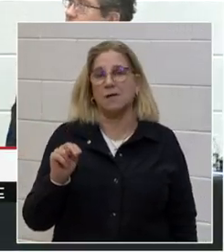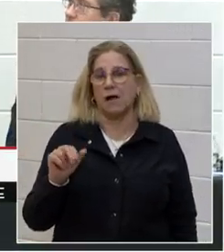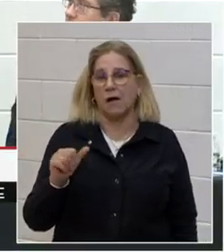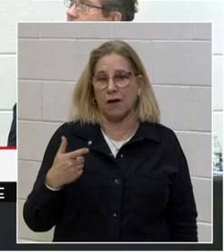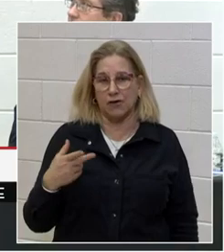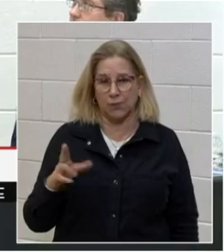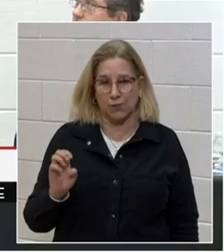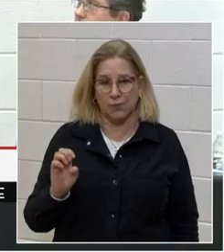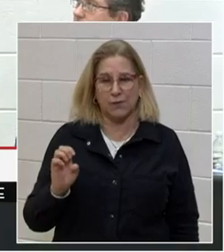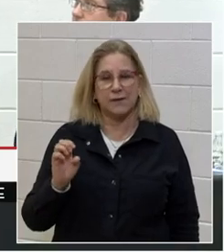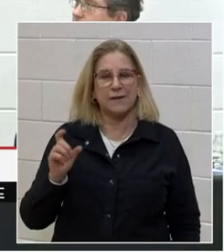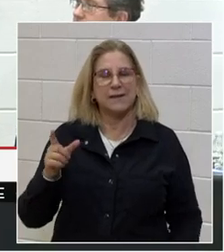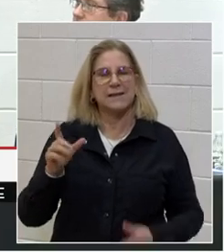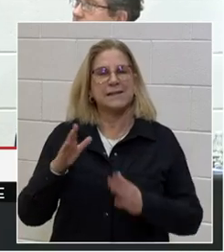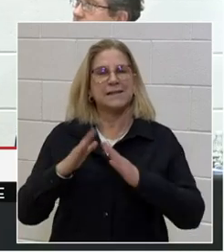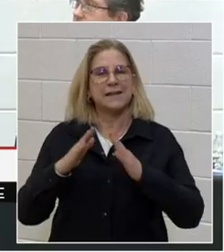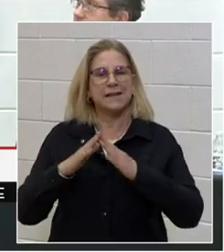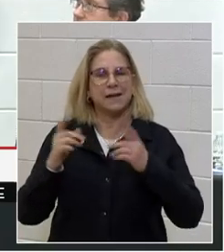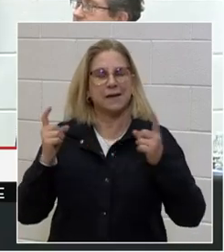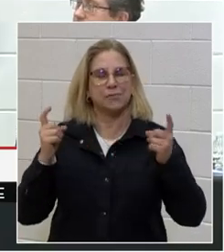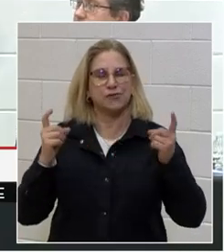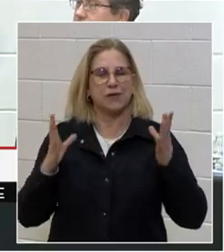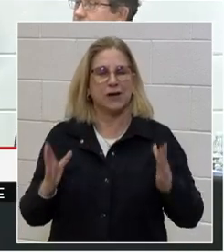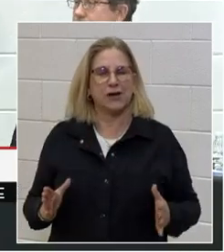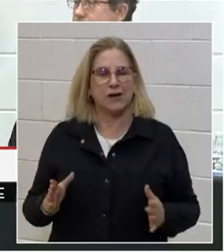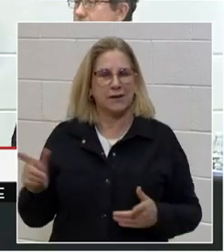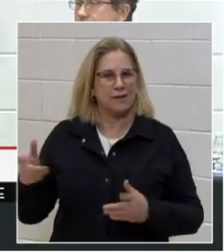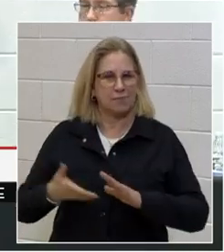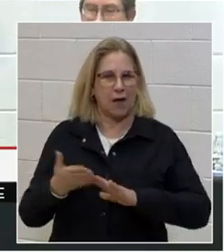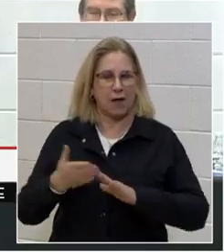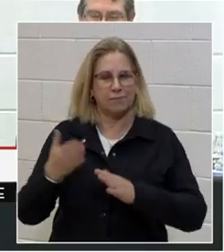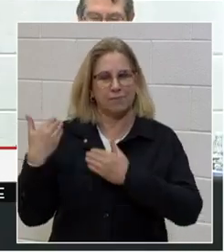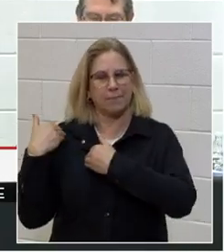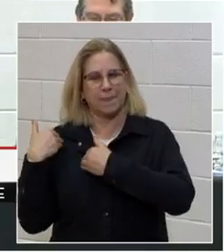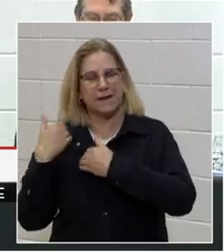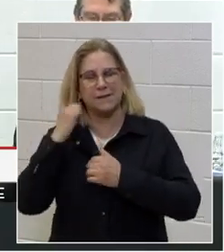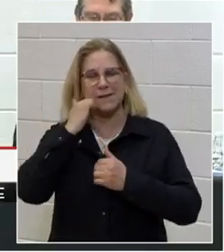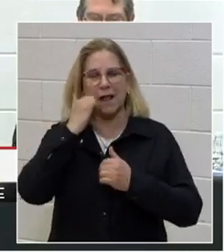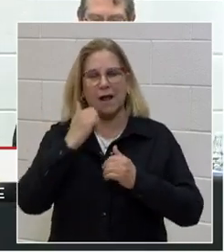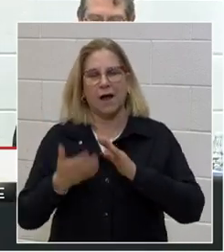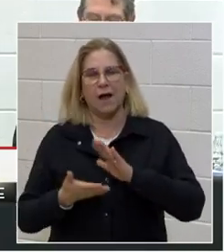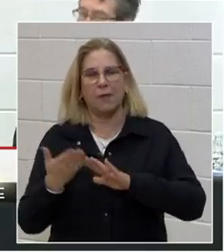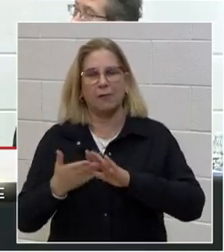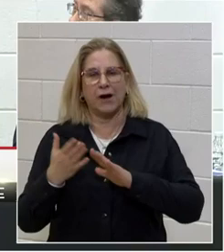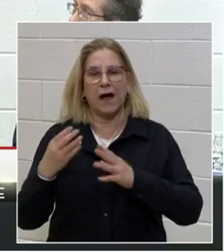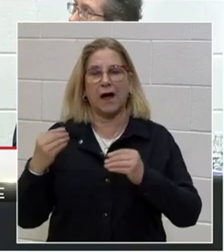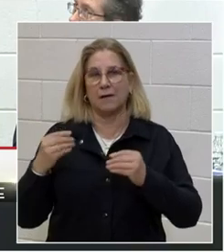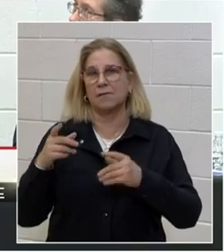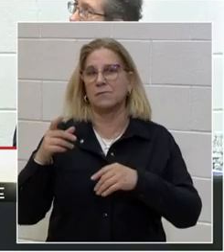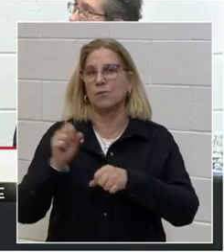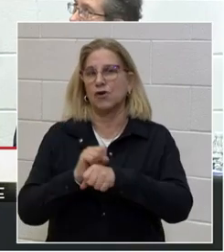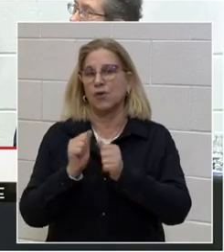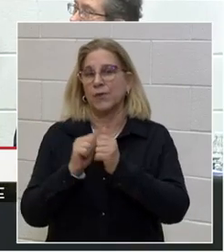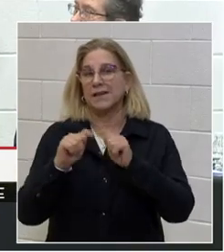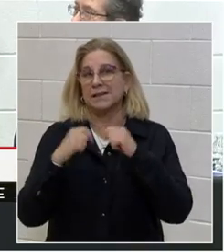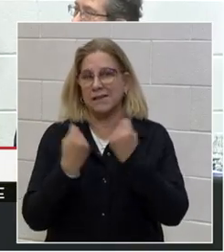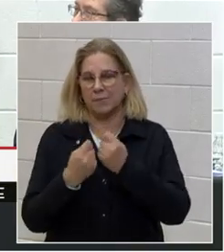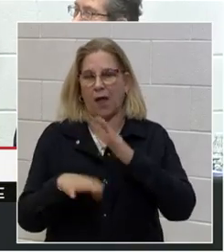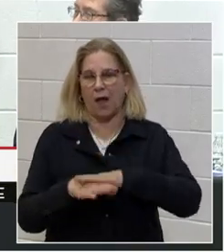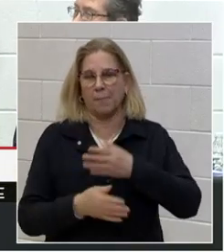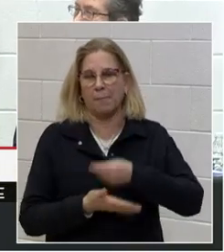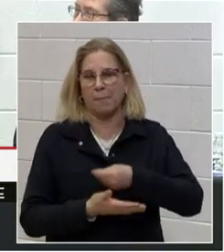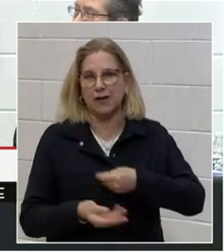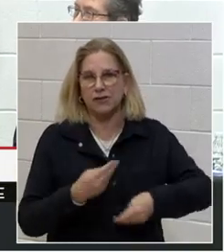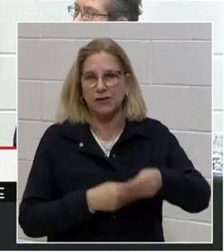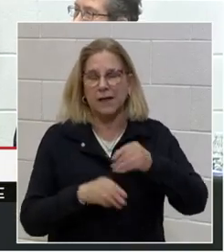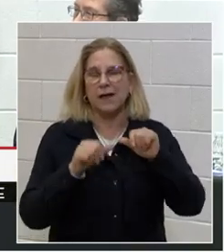day to day. And he and his team in the budget office work with agency directors throughout the